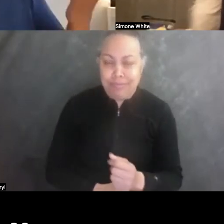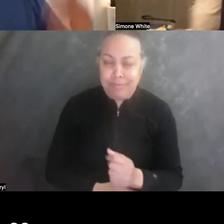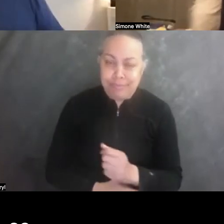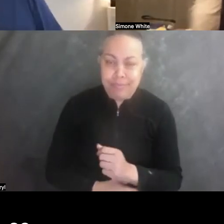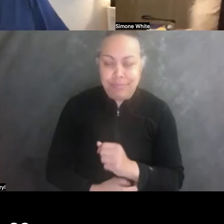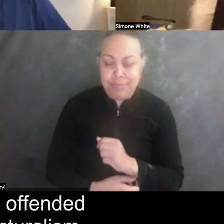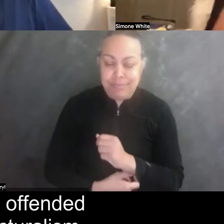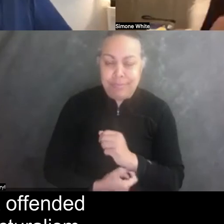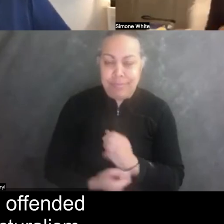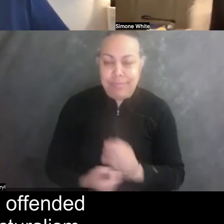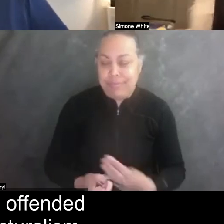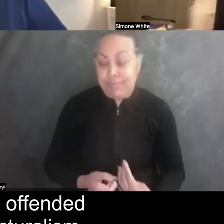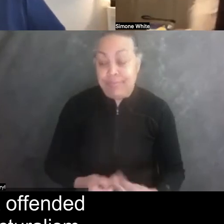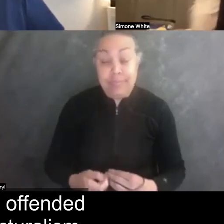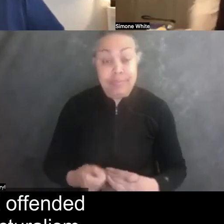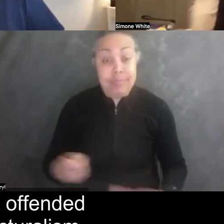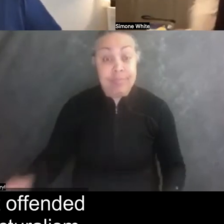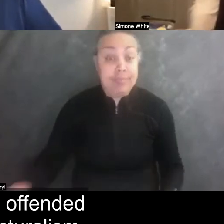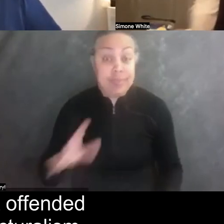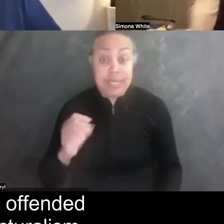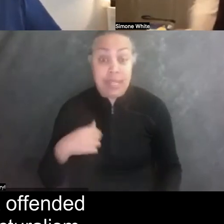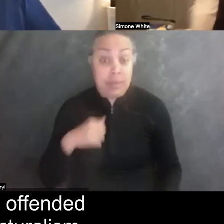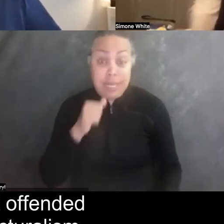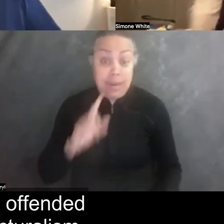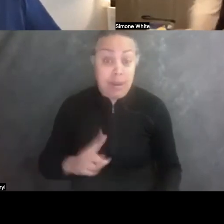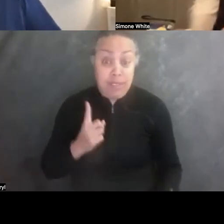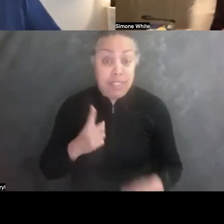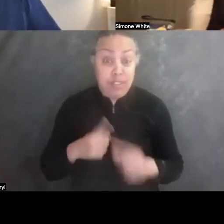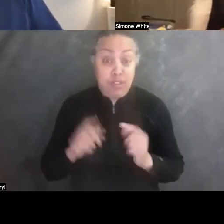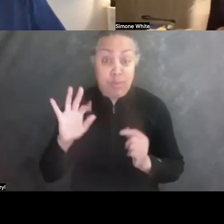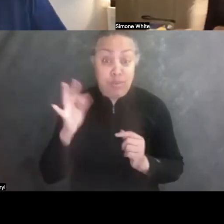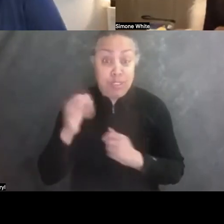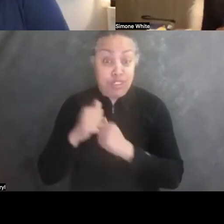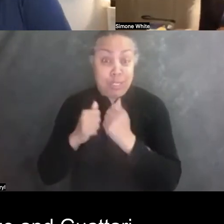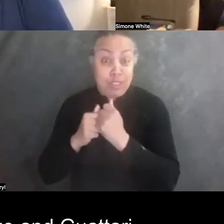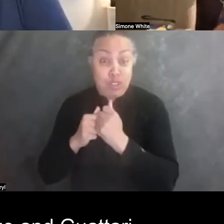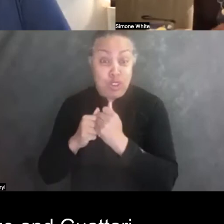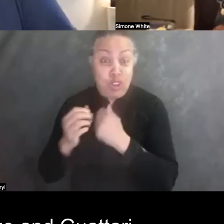so I also, I'm not offended by French structuralism.